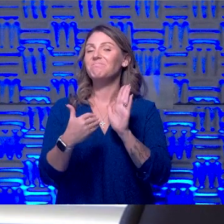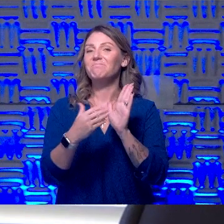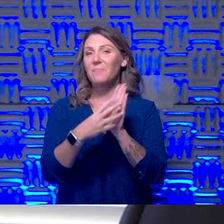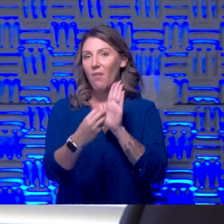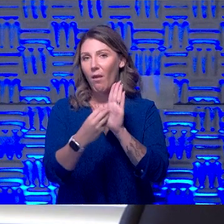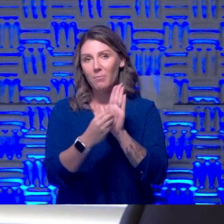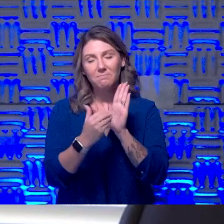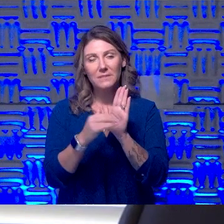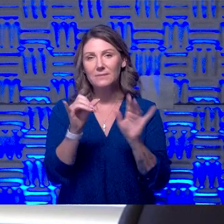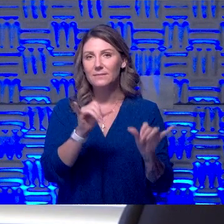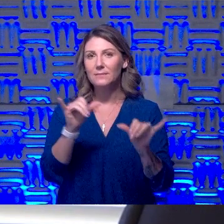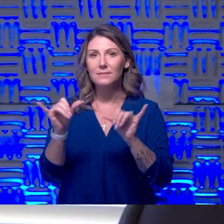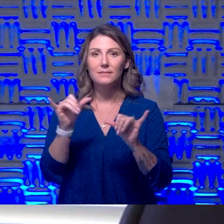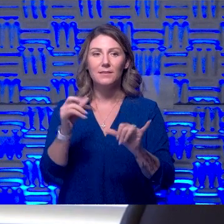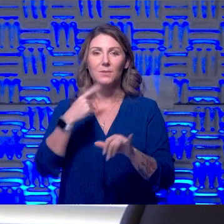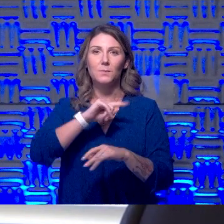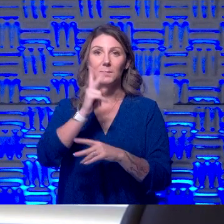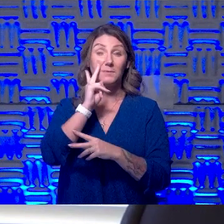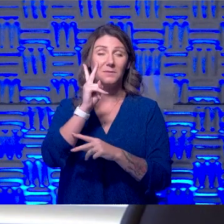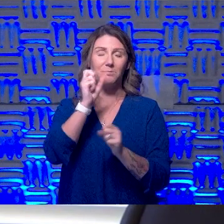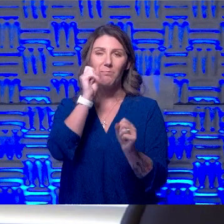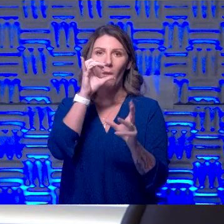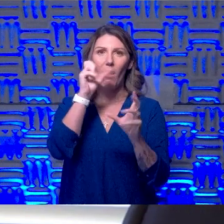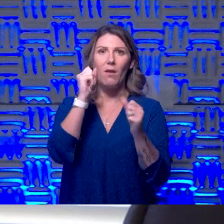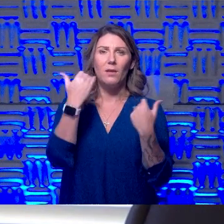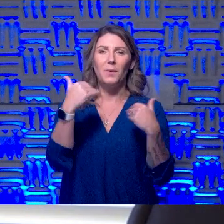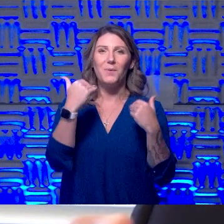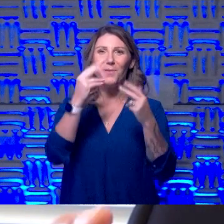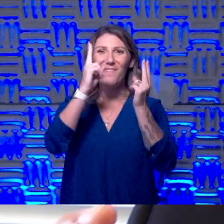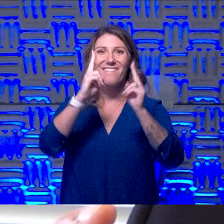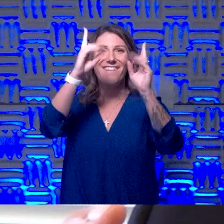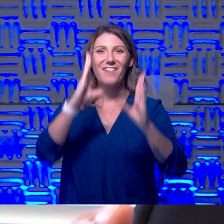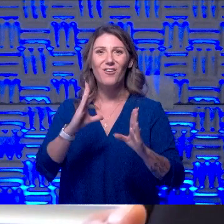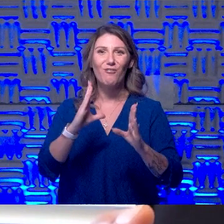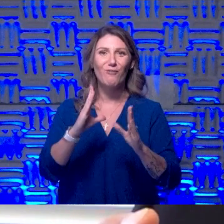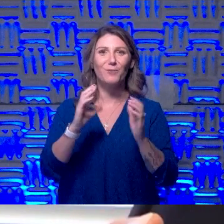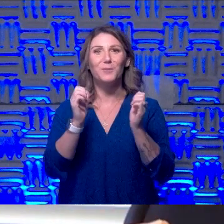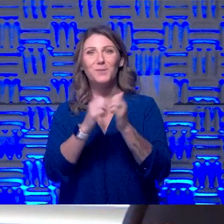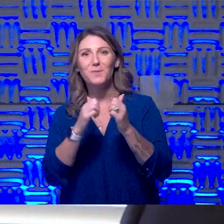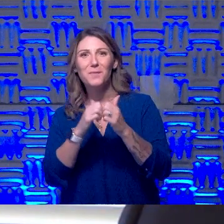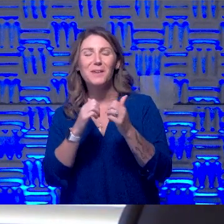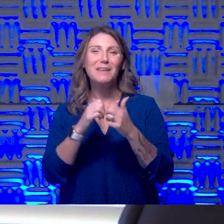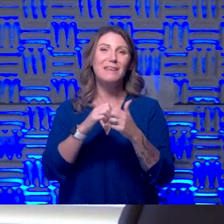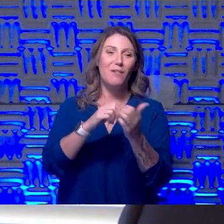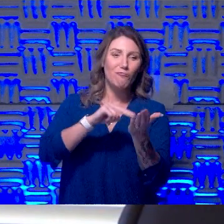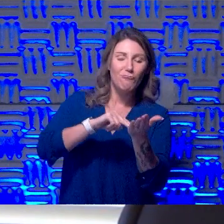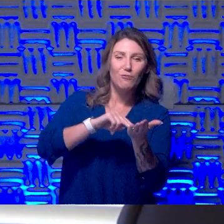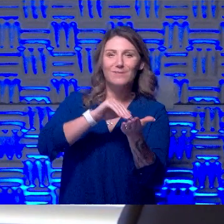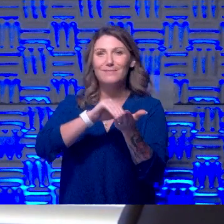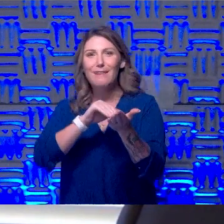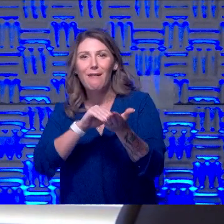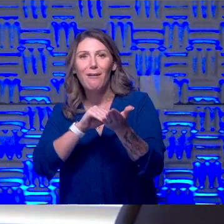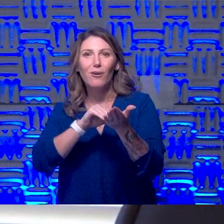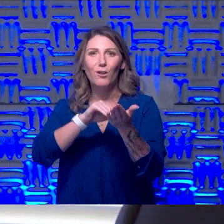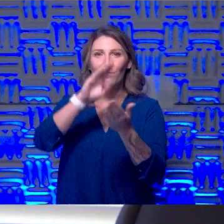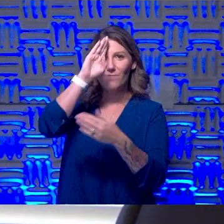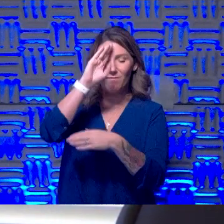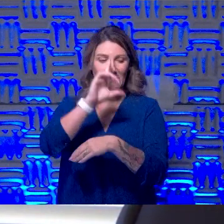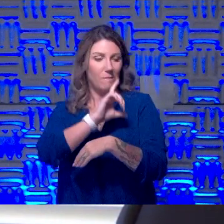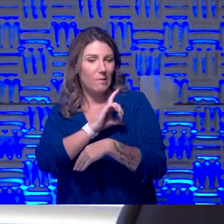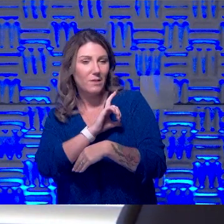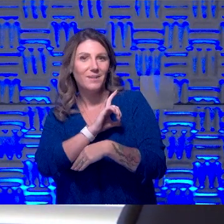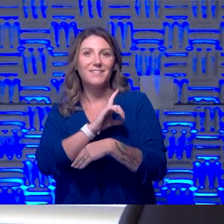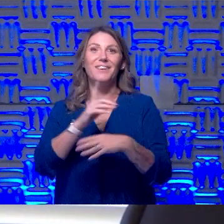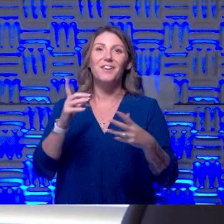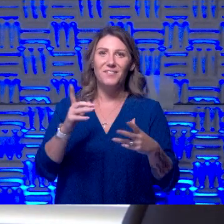in terms of we're seeing some amazing acts of heroism as frontline healthcare workers really lean in and